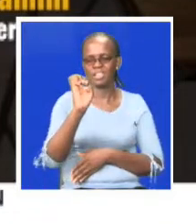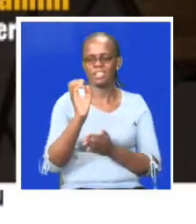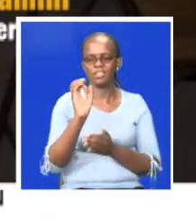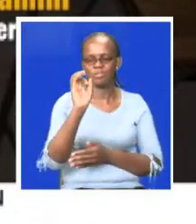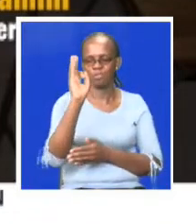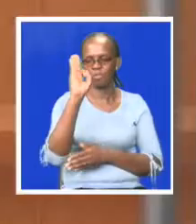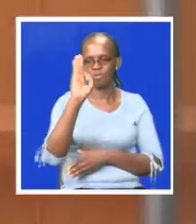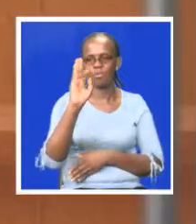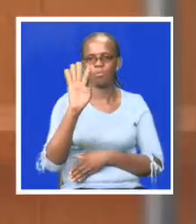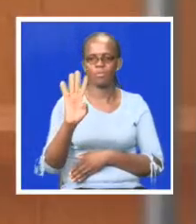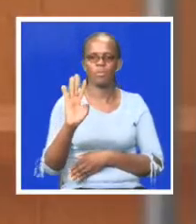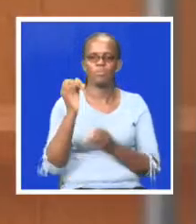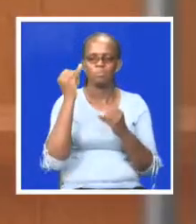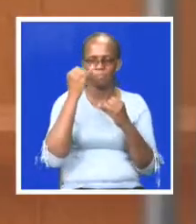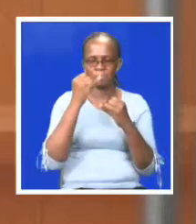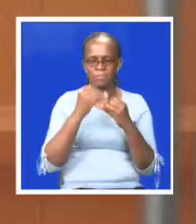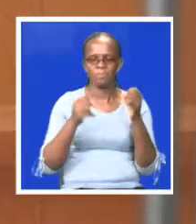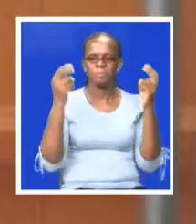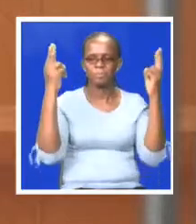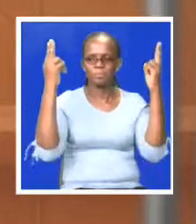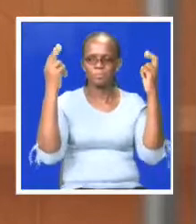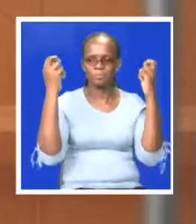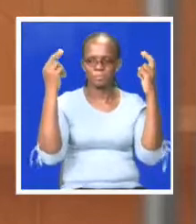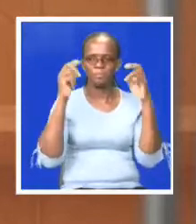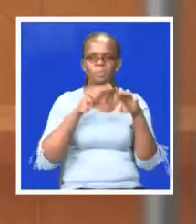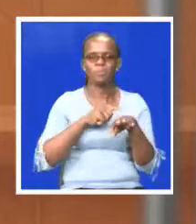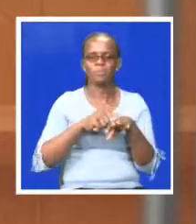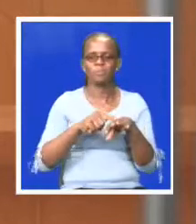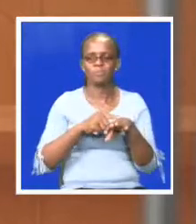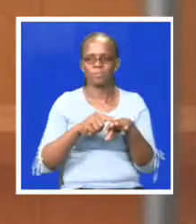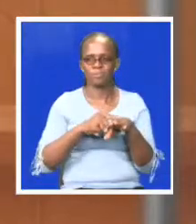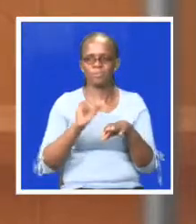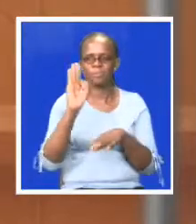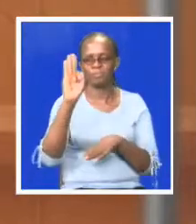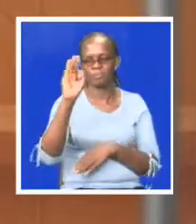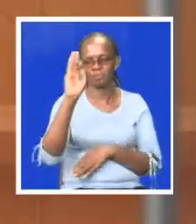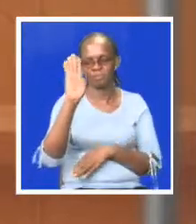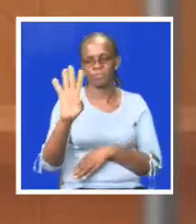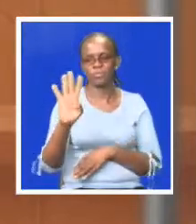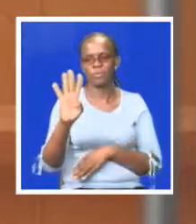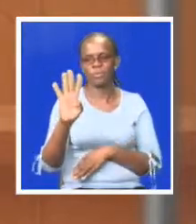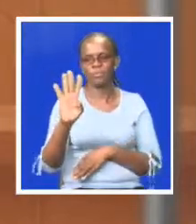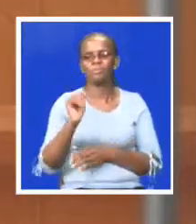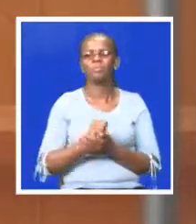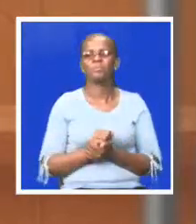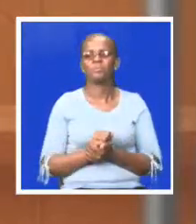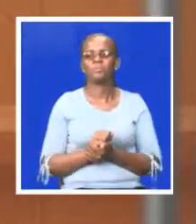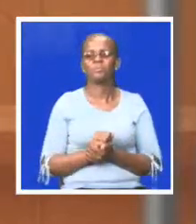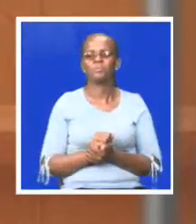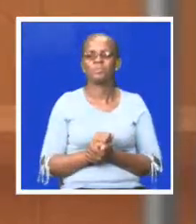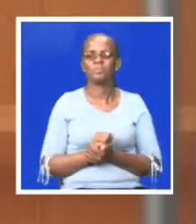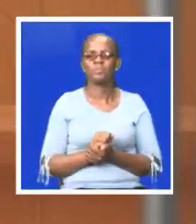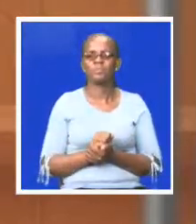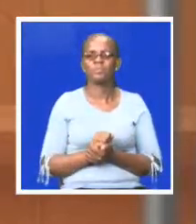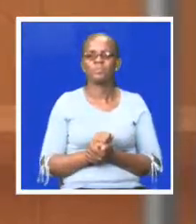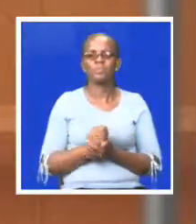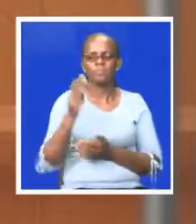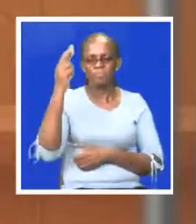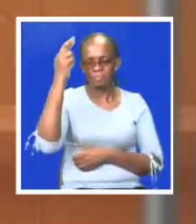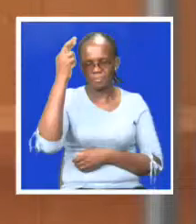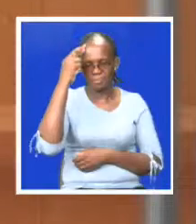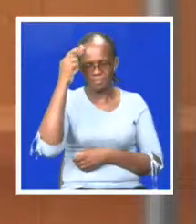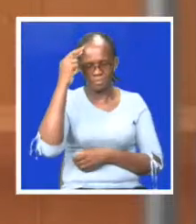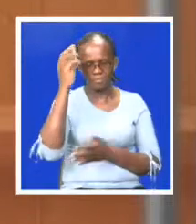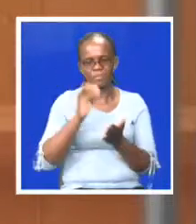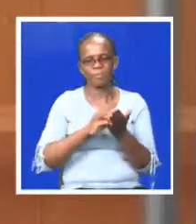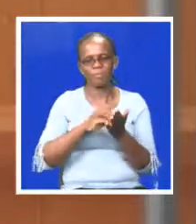And the last subject for the day is Eswatini for the Form 4s from 4:30 p.m. until 5 p.m. And of course, to remind you about our